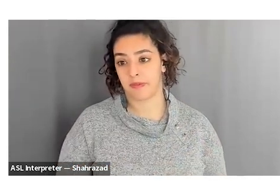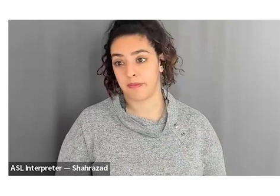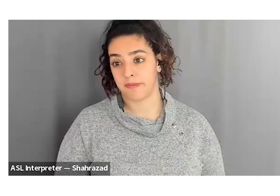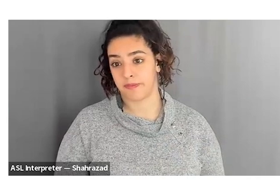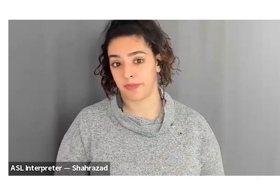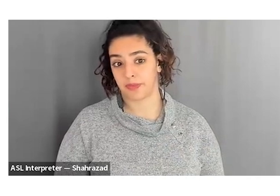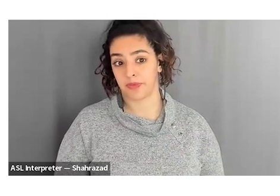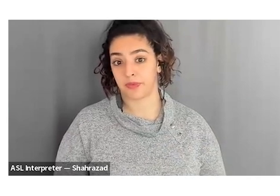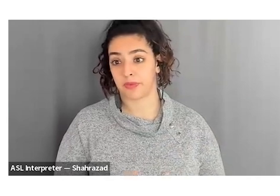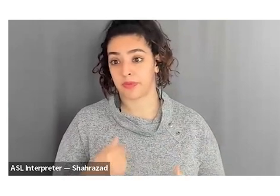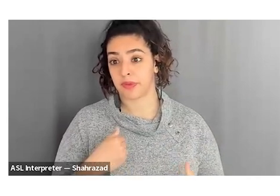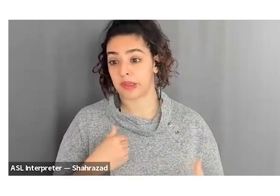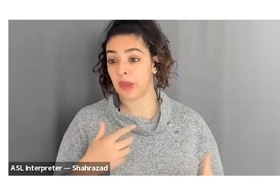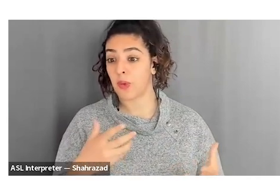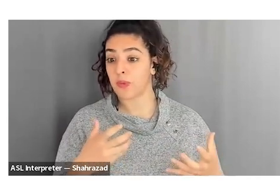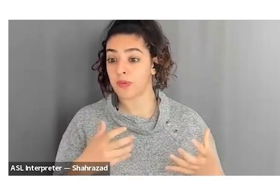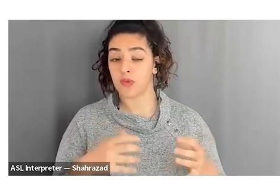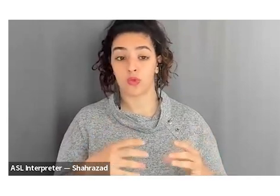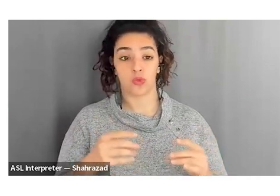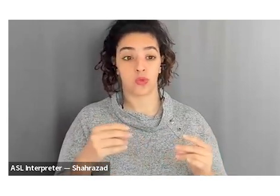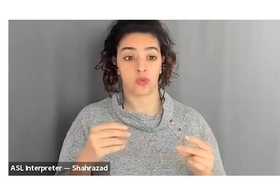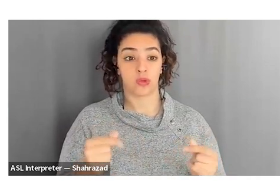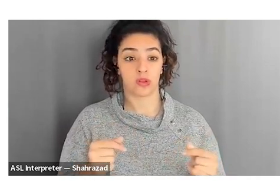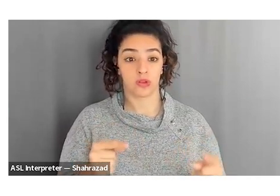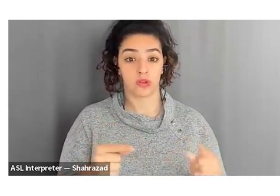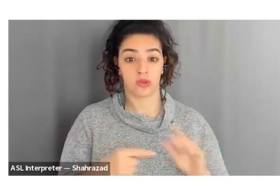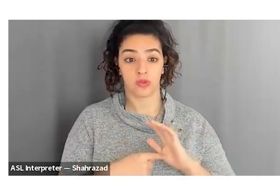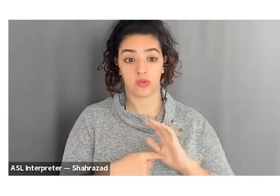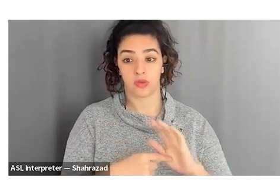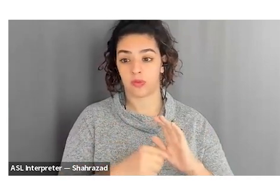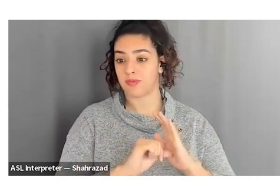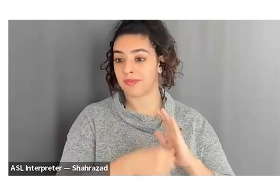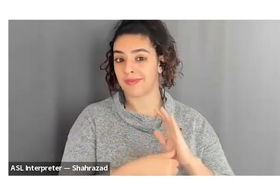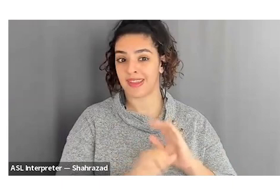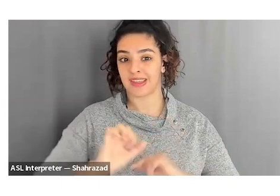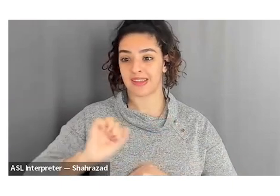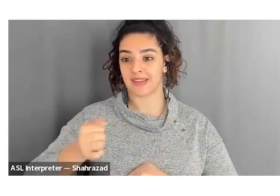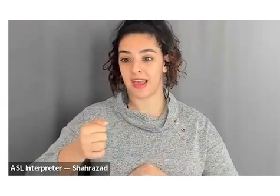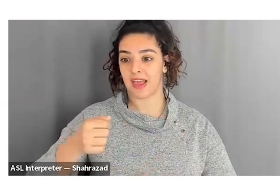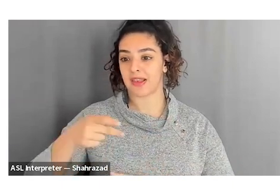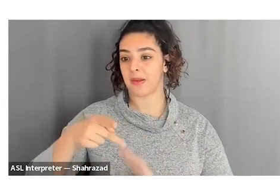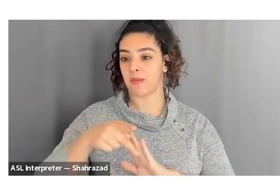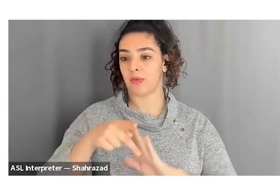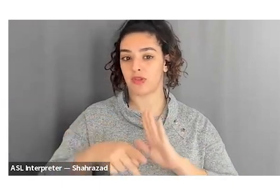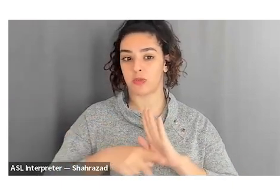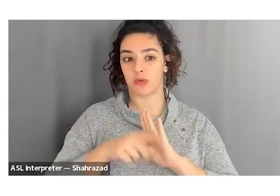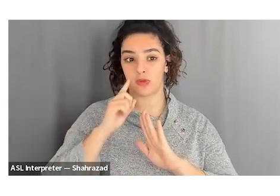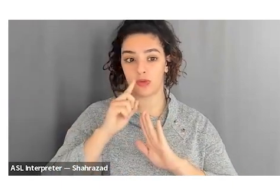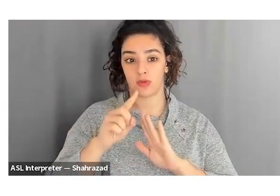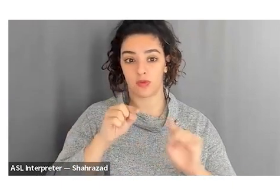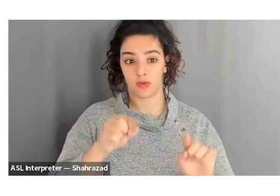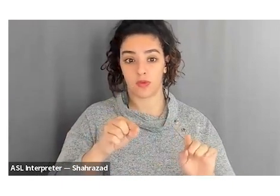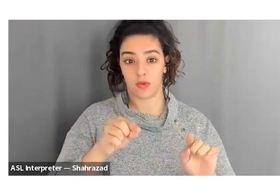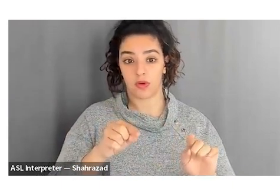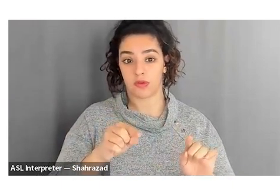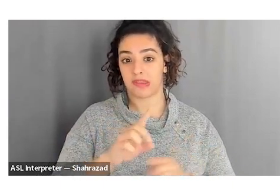So I wanted to very quickly, in for systemic change, highlight the 10 principles of disability justice. Is really, really